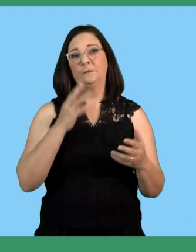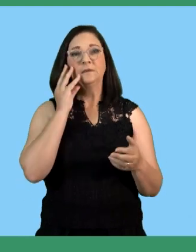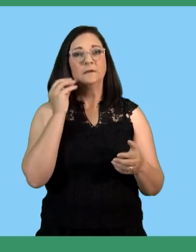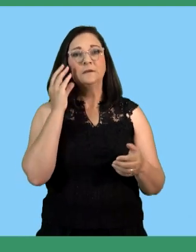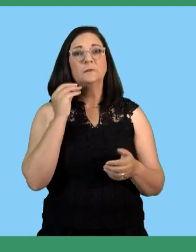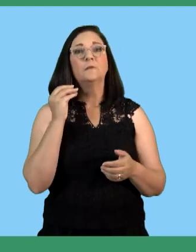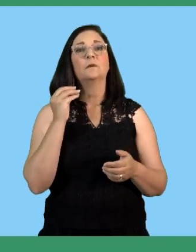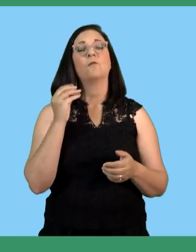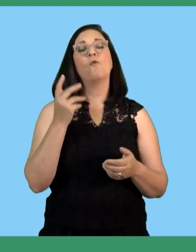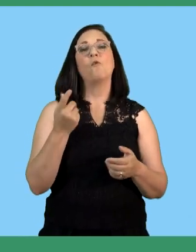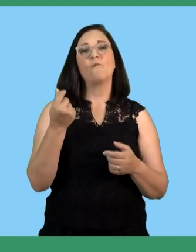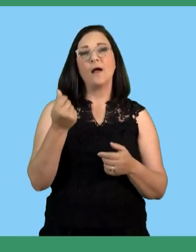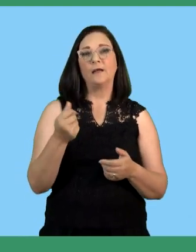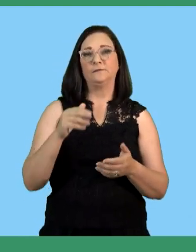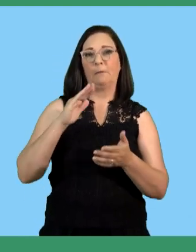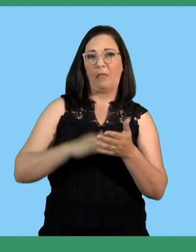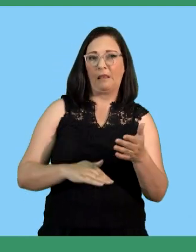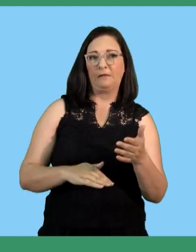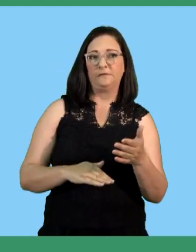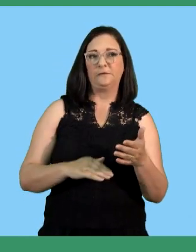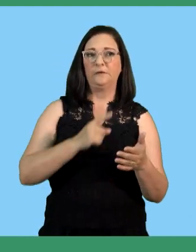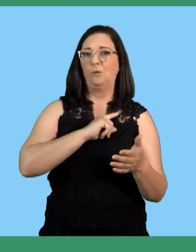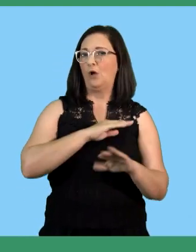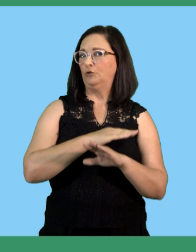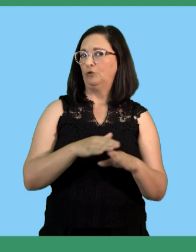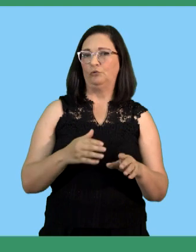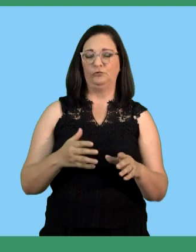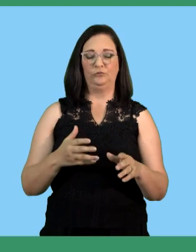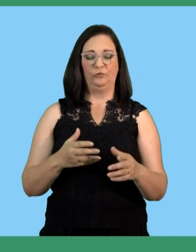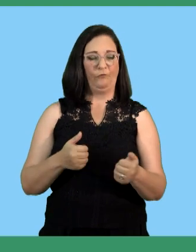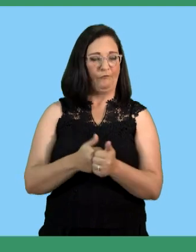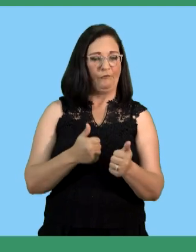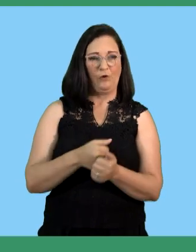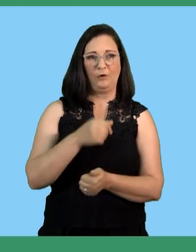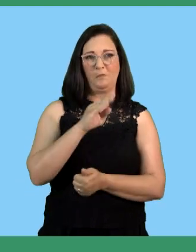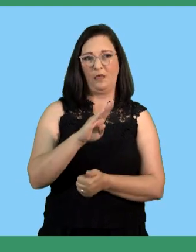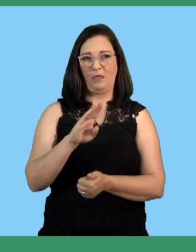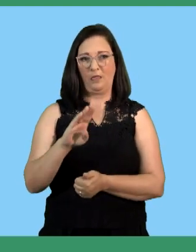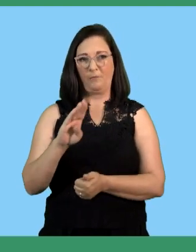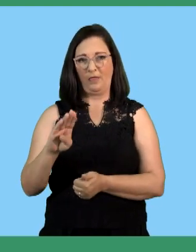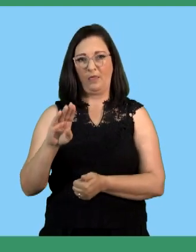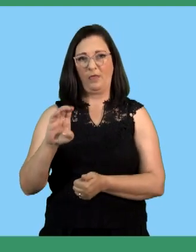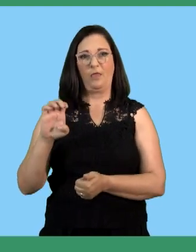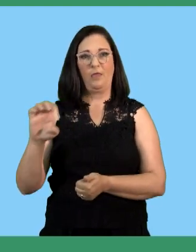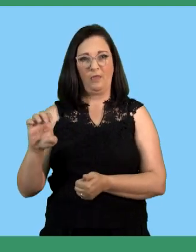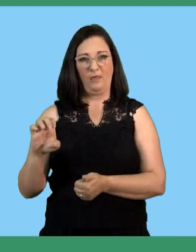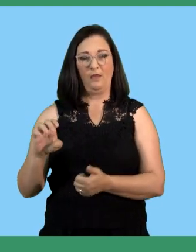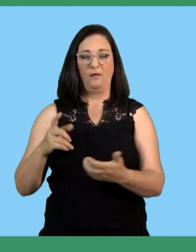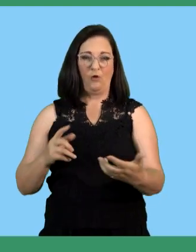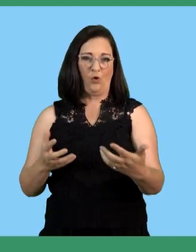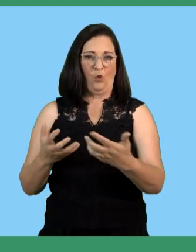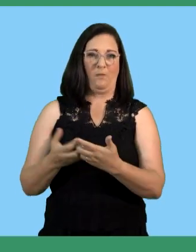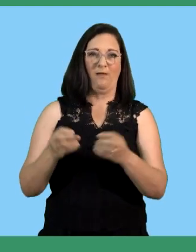experience large financial penalties if they do not comply with BBBEE. Remember, failure to